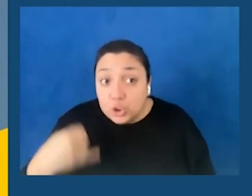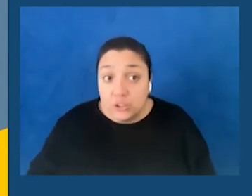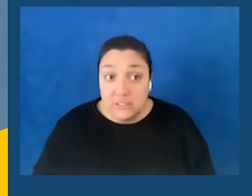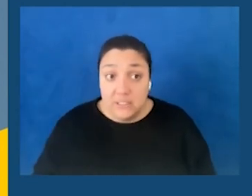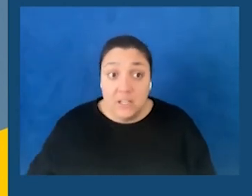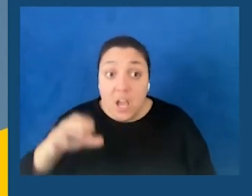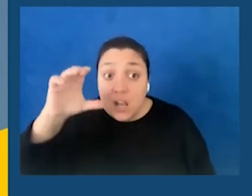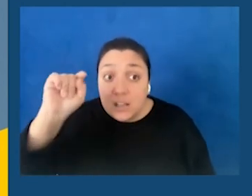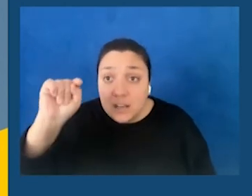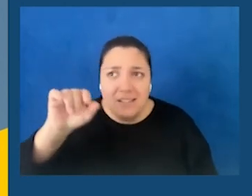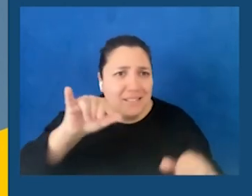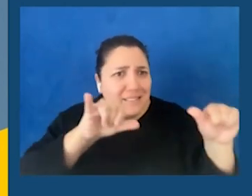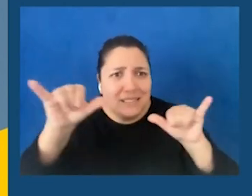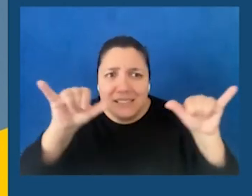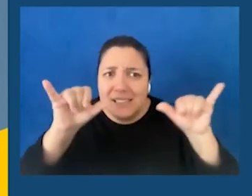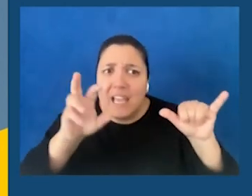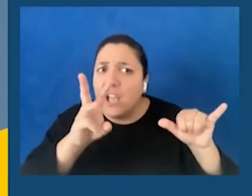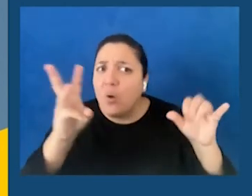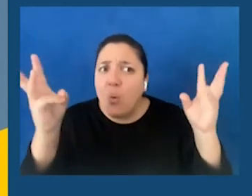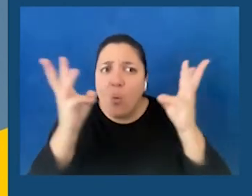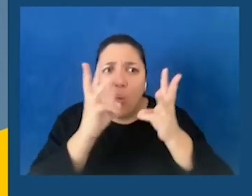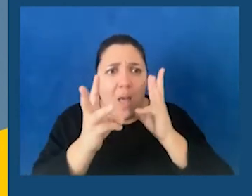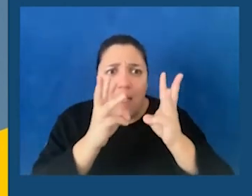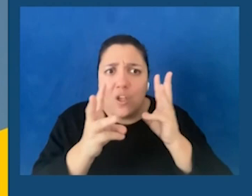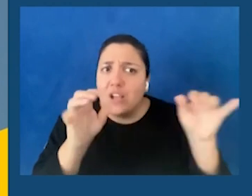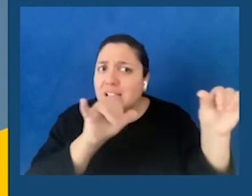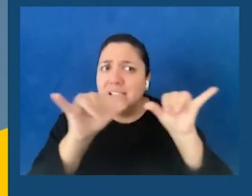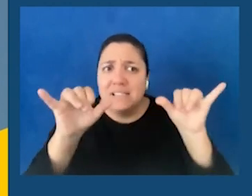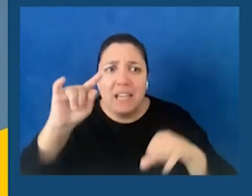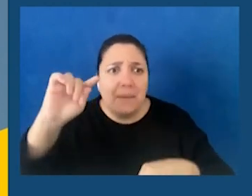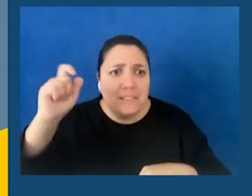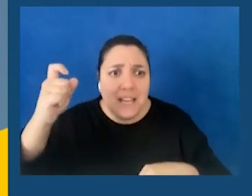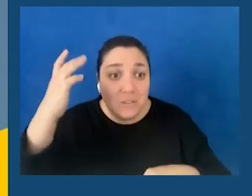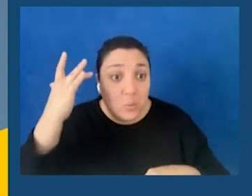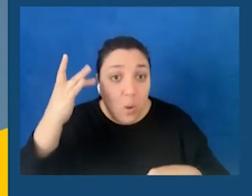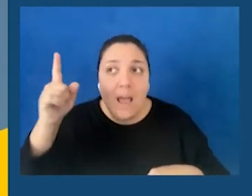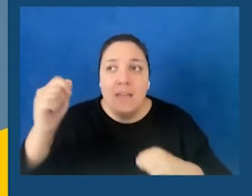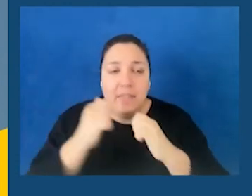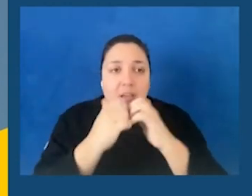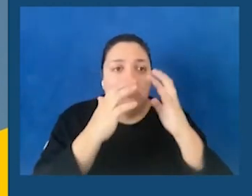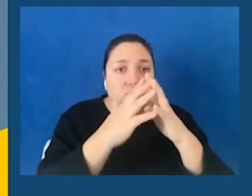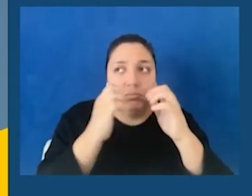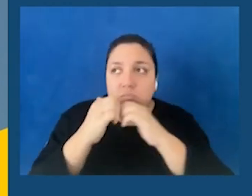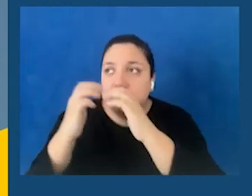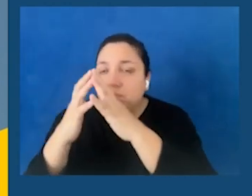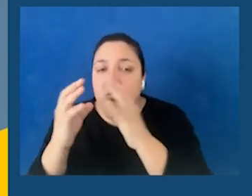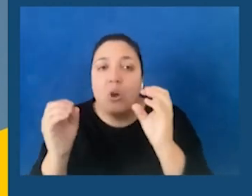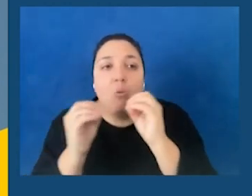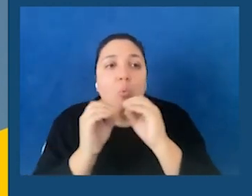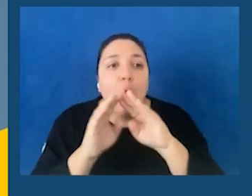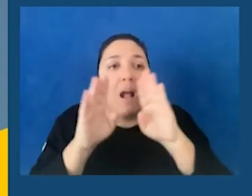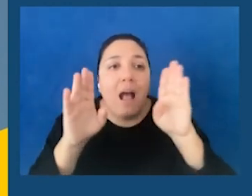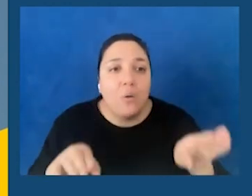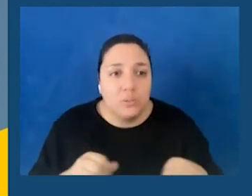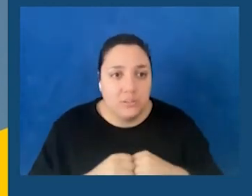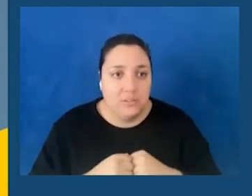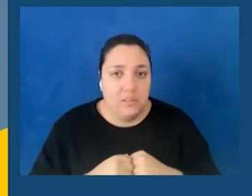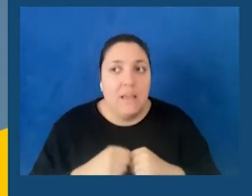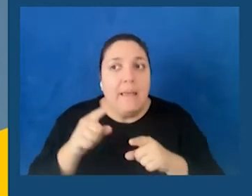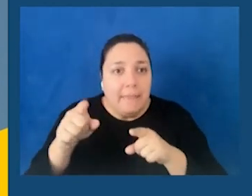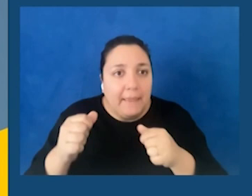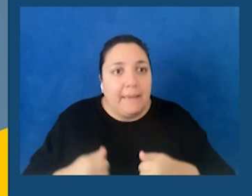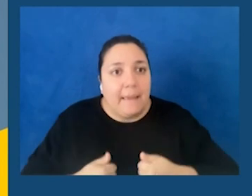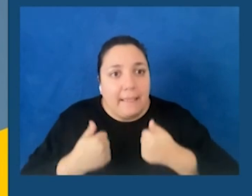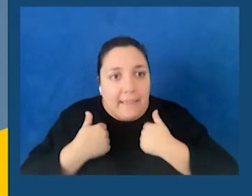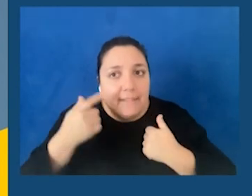Same weather, same taxes. Why are they leaving? Because they built more housing. There's places for people to live. And that's